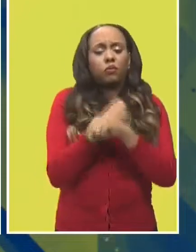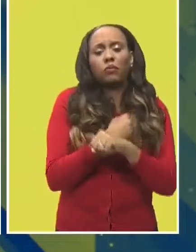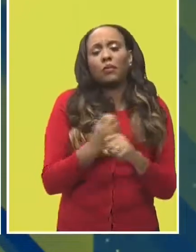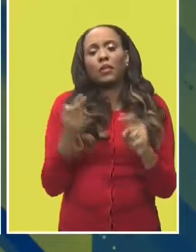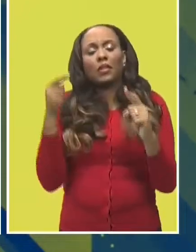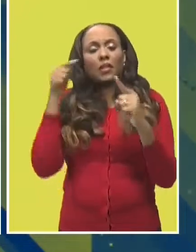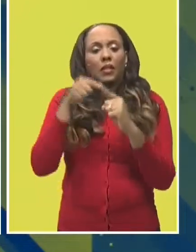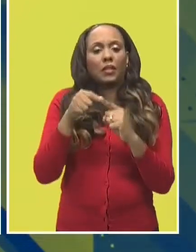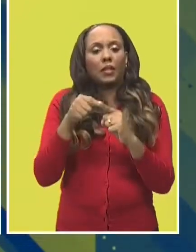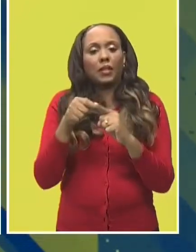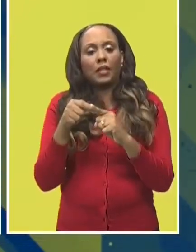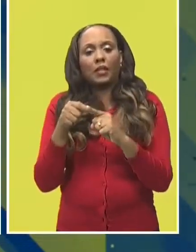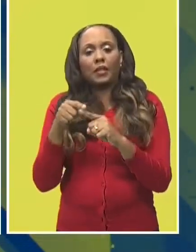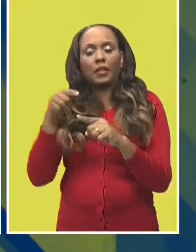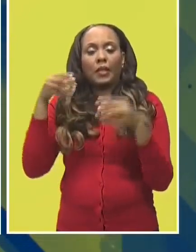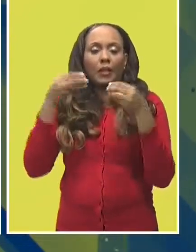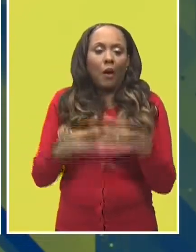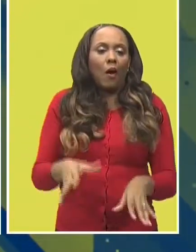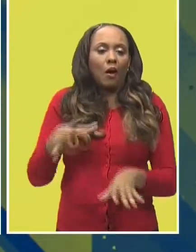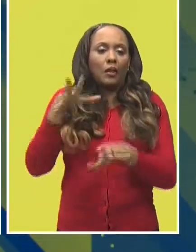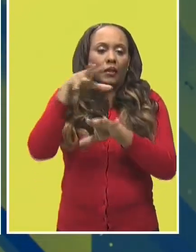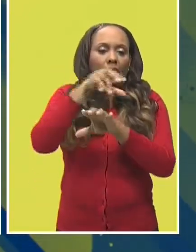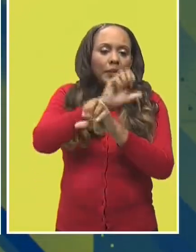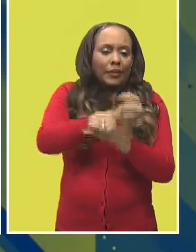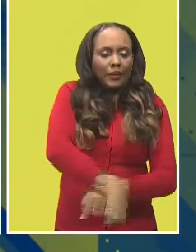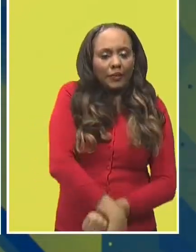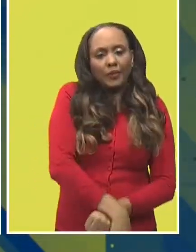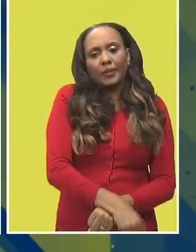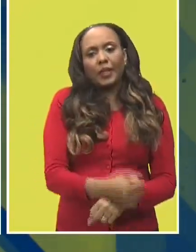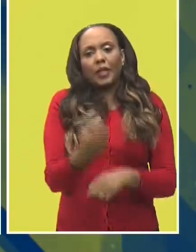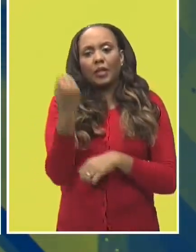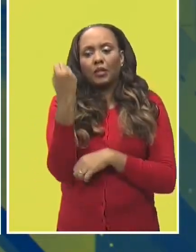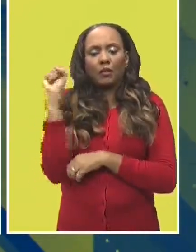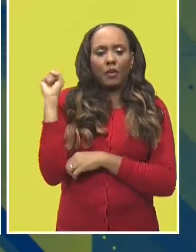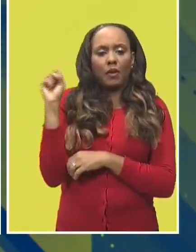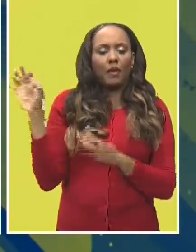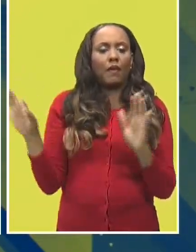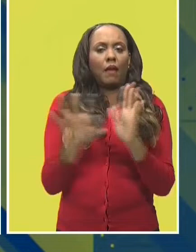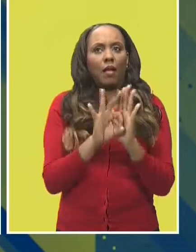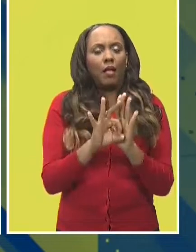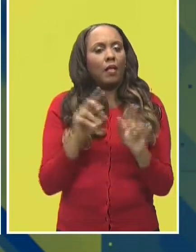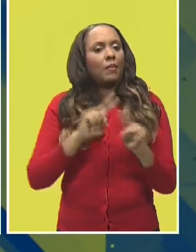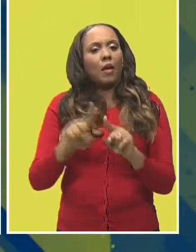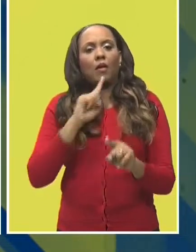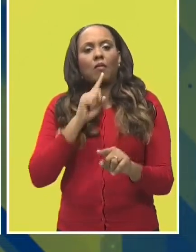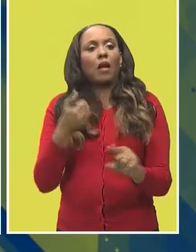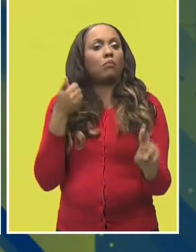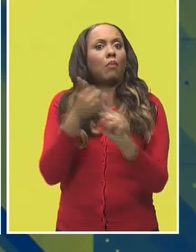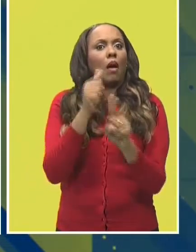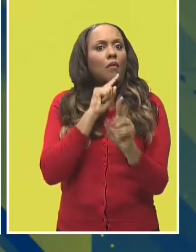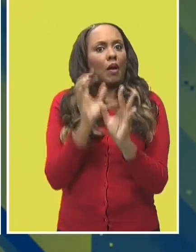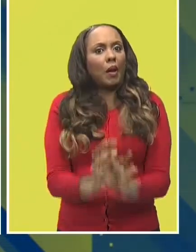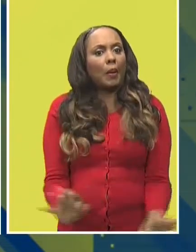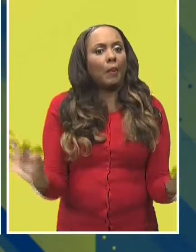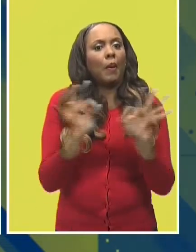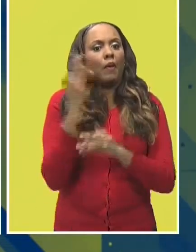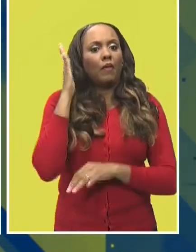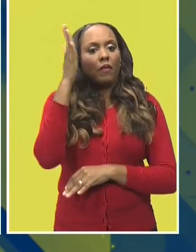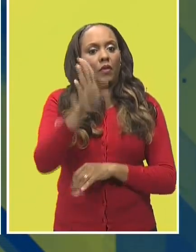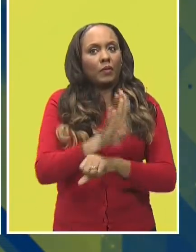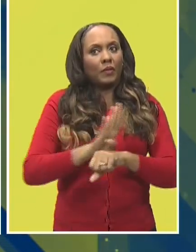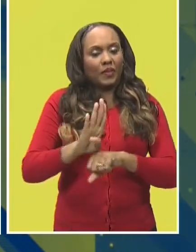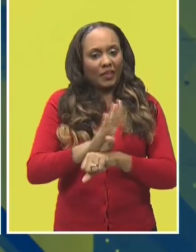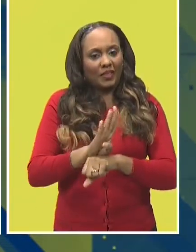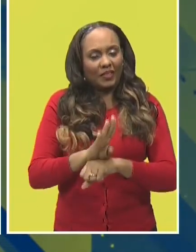by superior firepower of the colonial militia. The rebellion failed, but its influence was significant to the future of